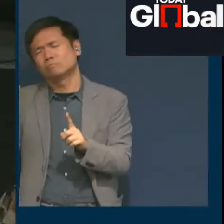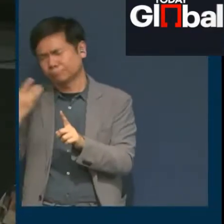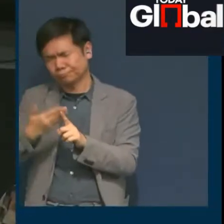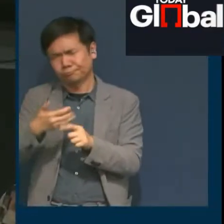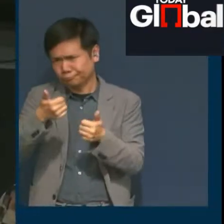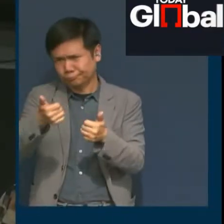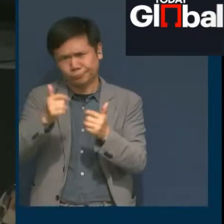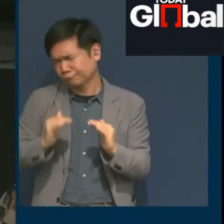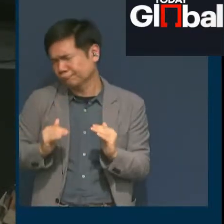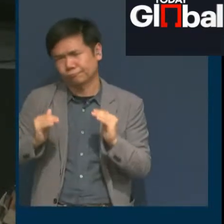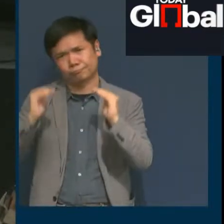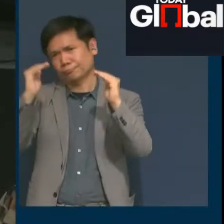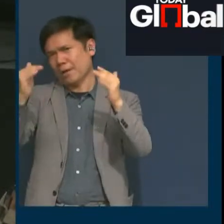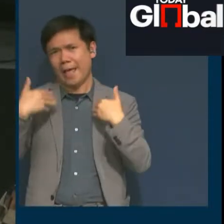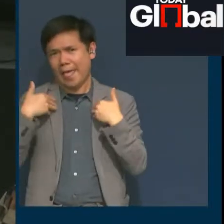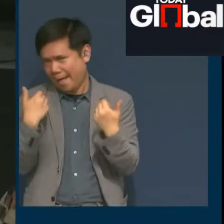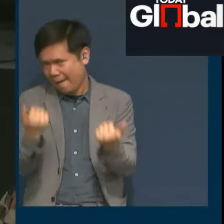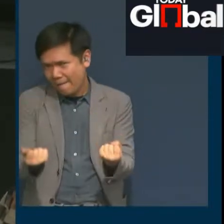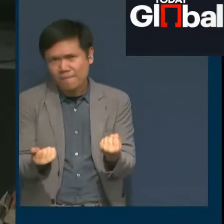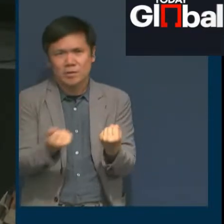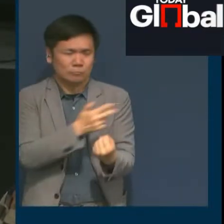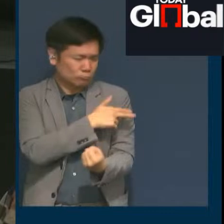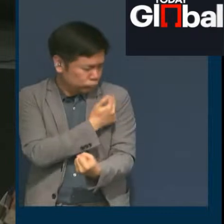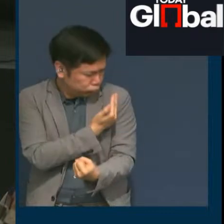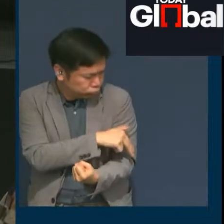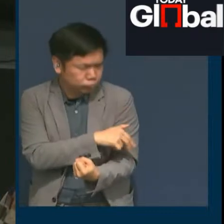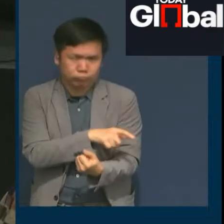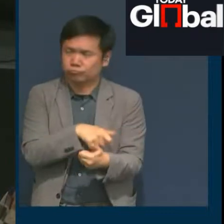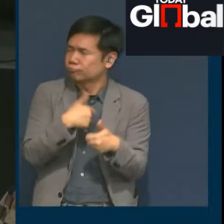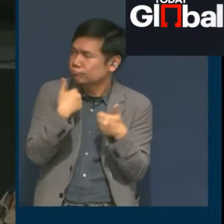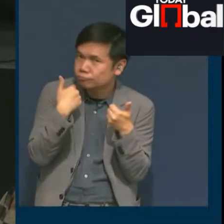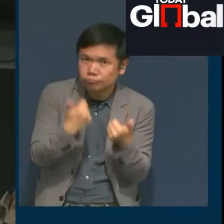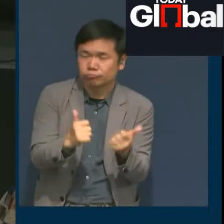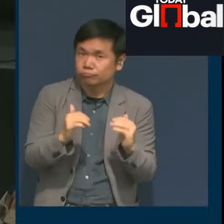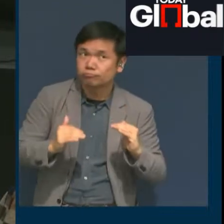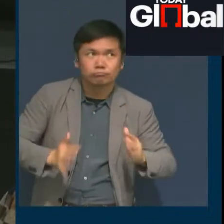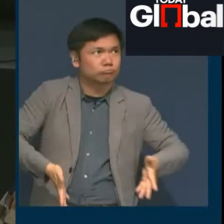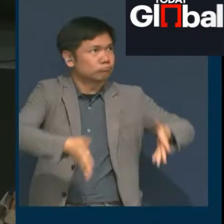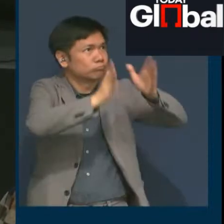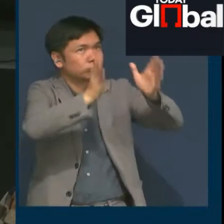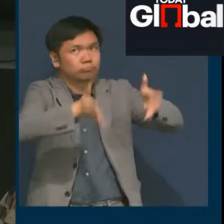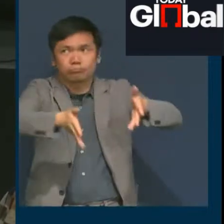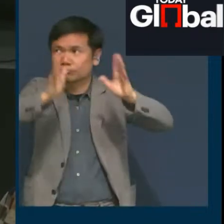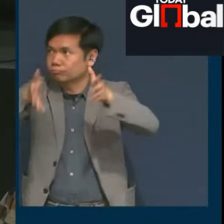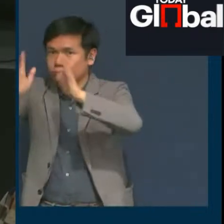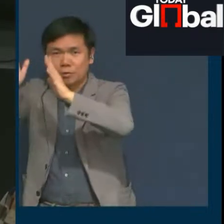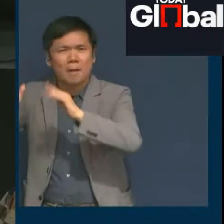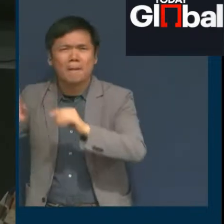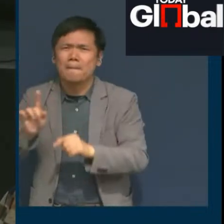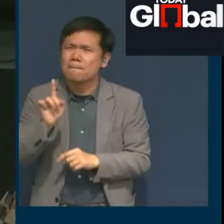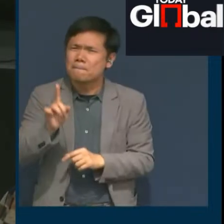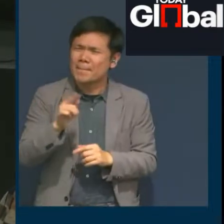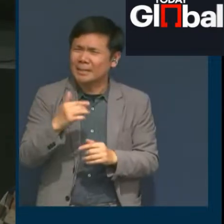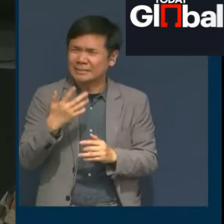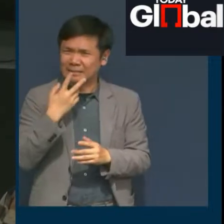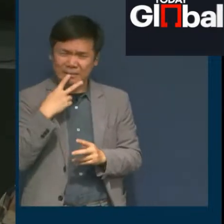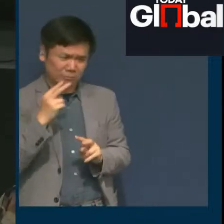high quality health services. There are still concerns that